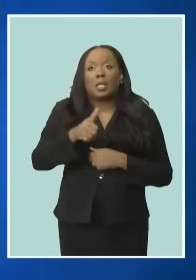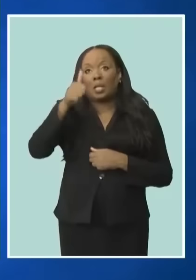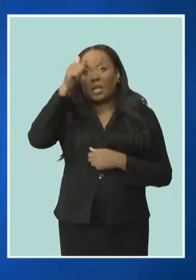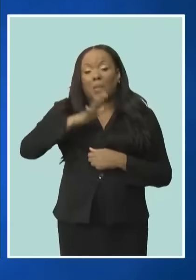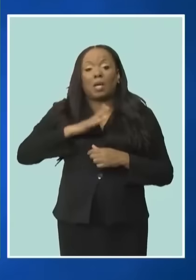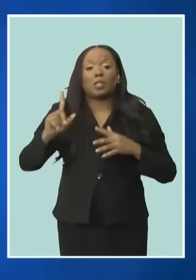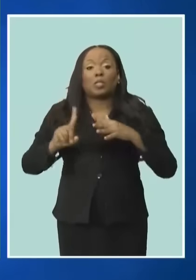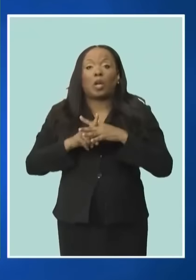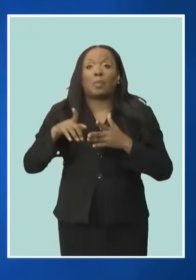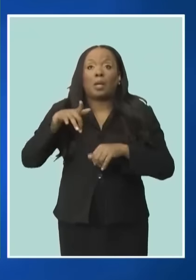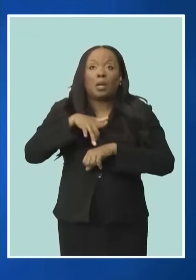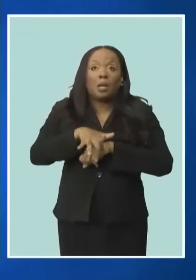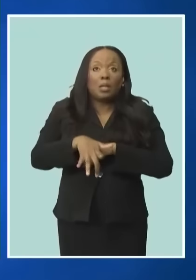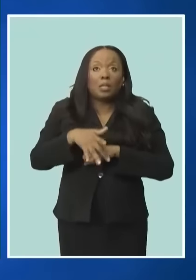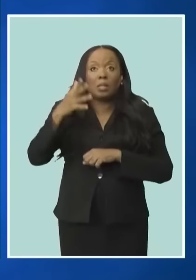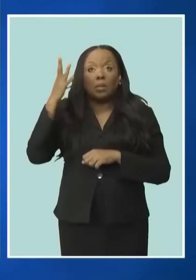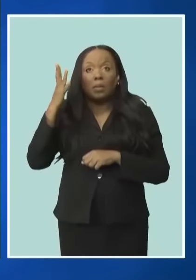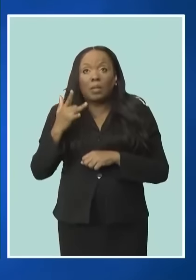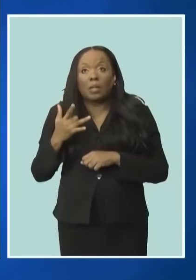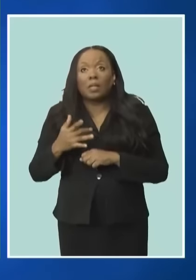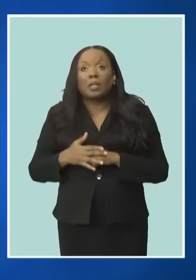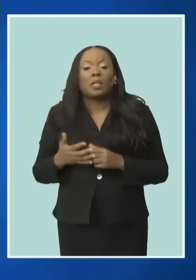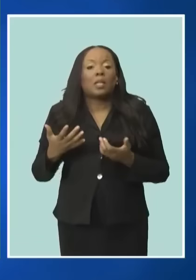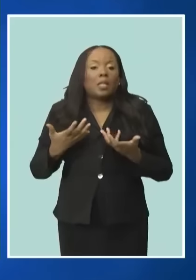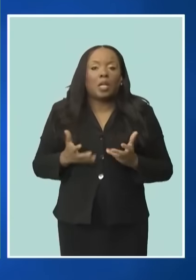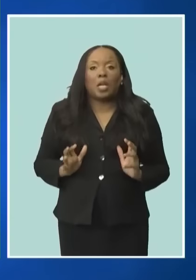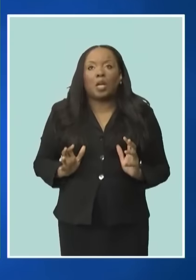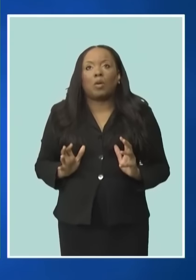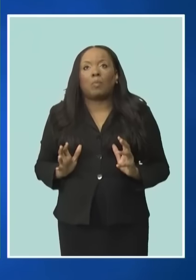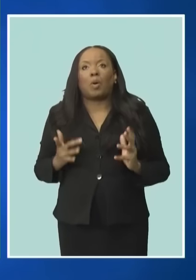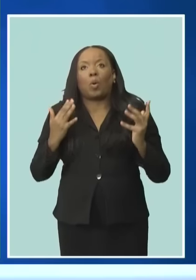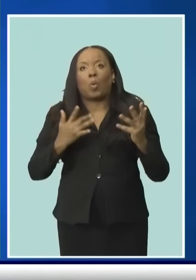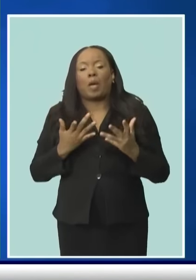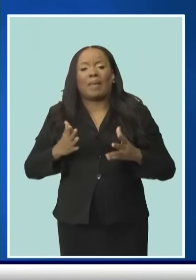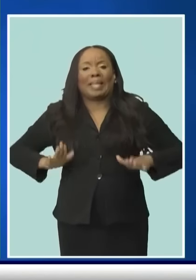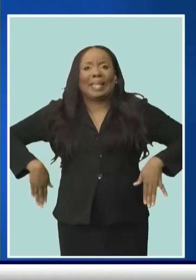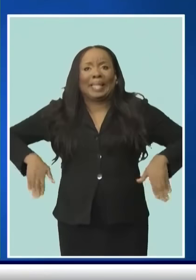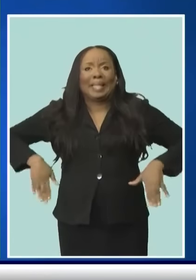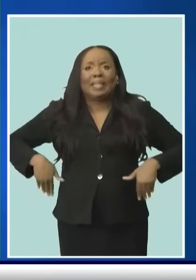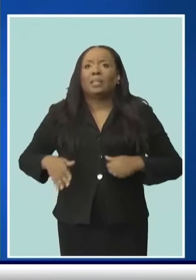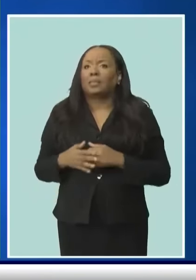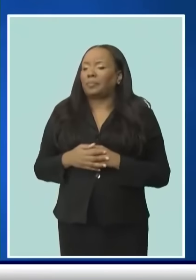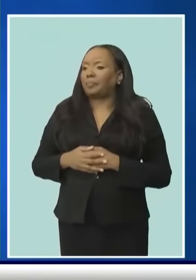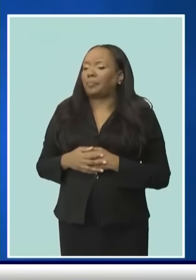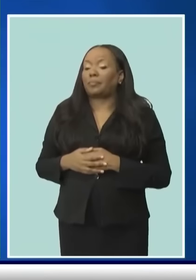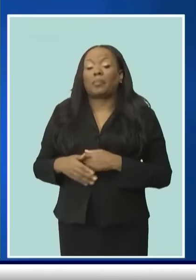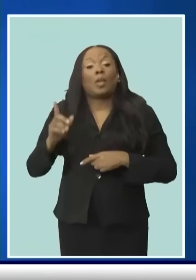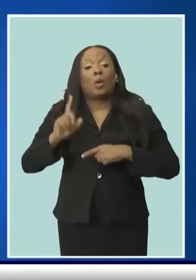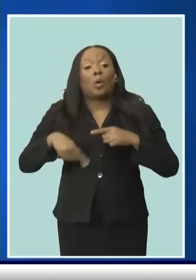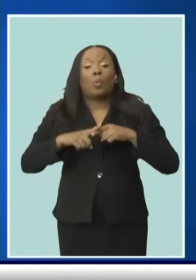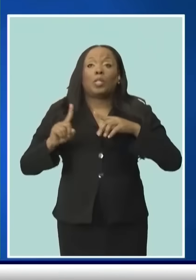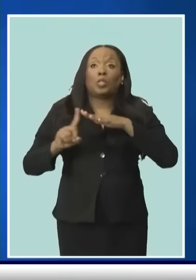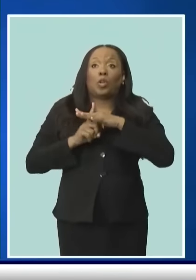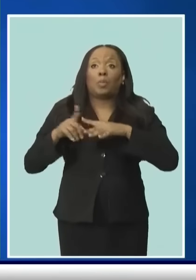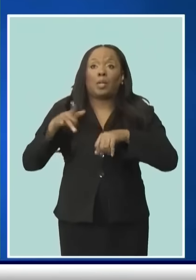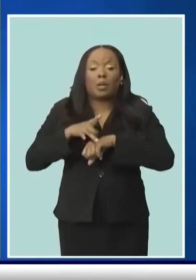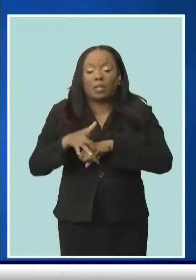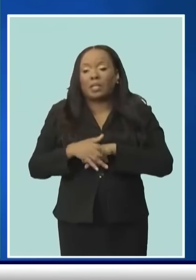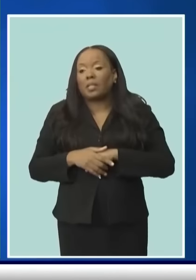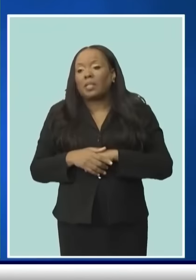vote, all in an effort to get away from the rush. Because they feel that when you do everything early, You get away from the